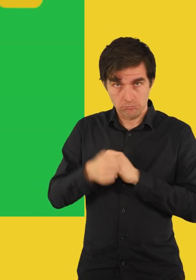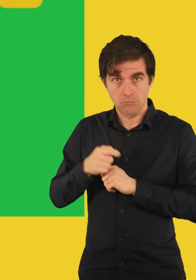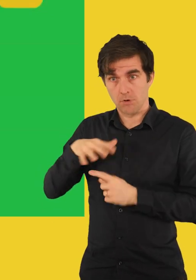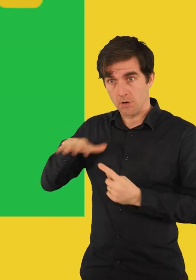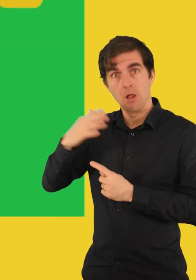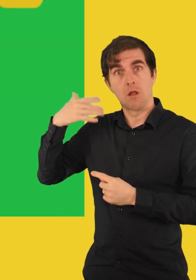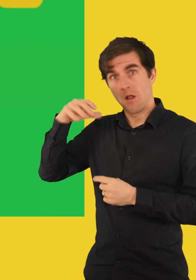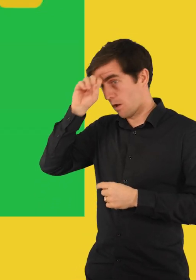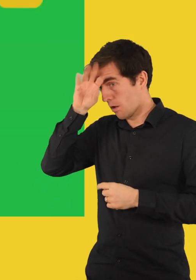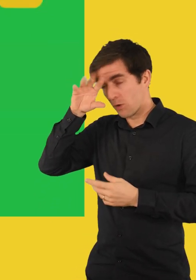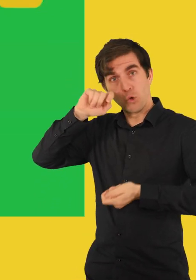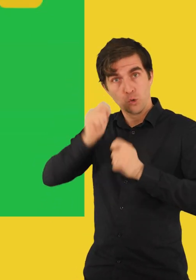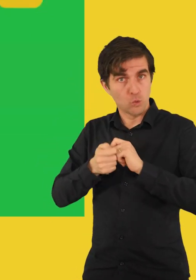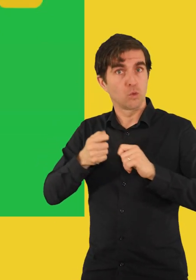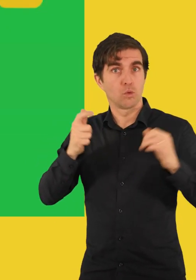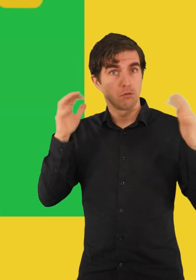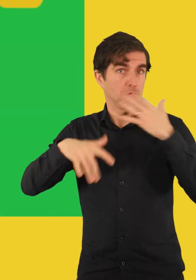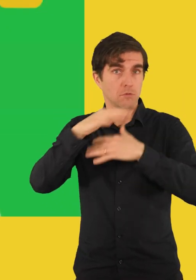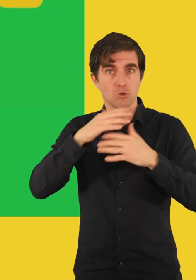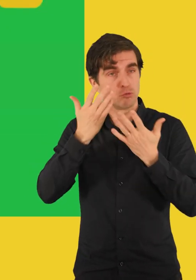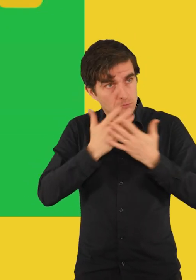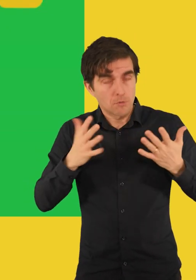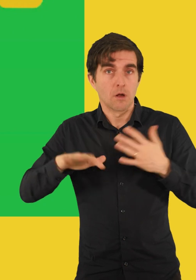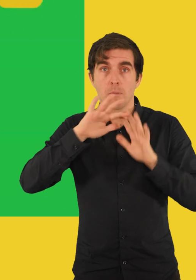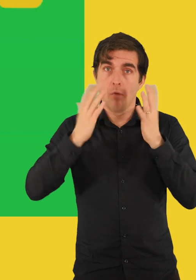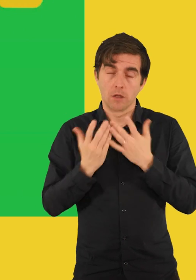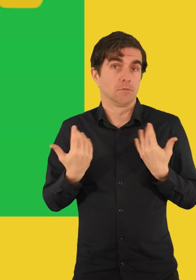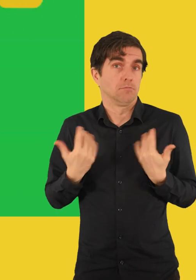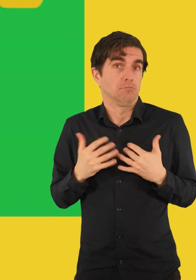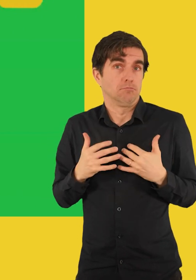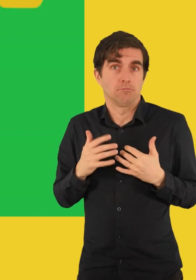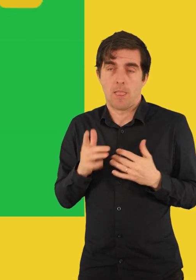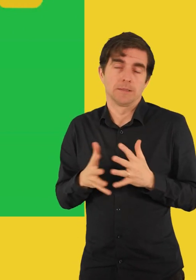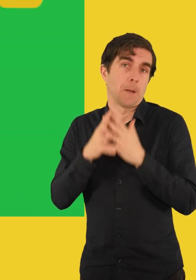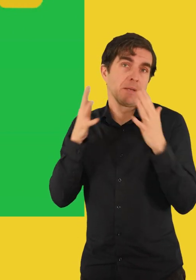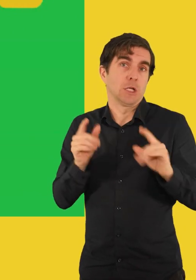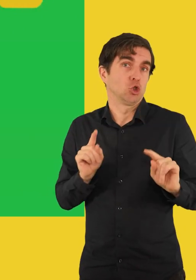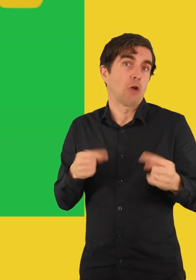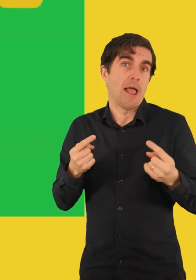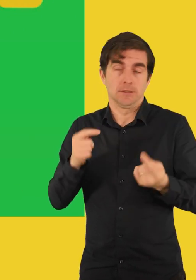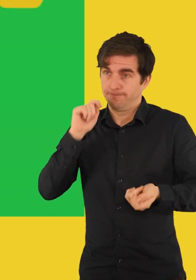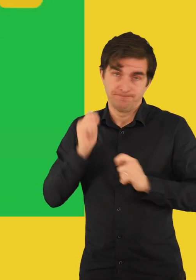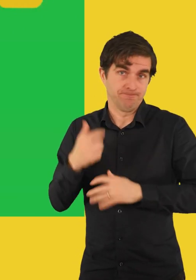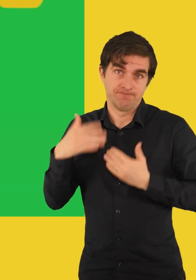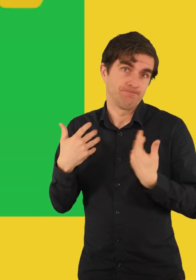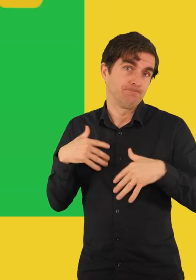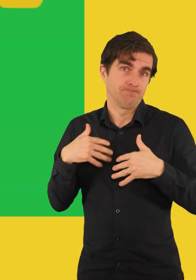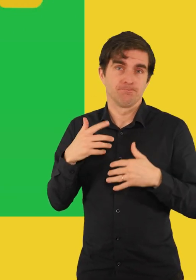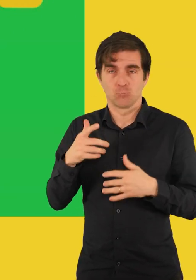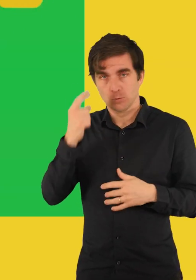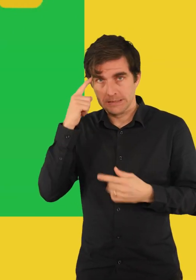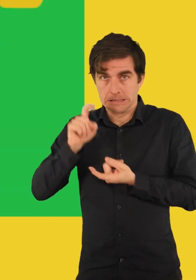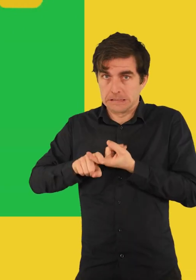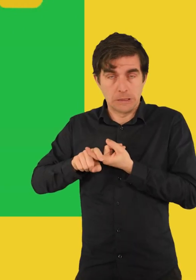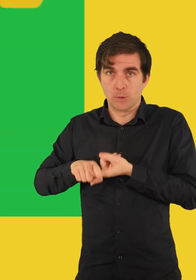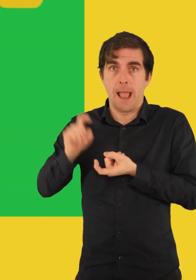an industrial town into a regenerative town, respecting the planetary boundary is a huge challenge for so many places that have